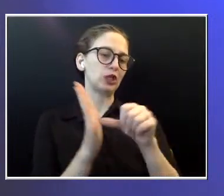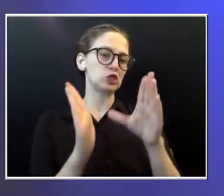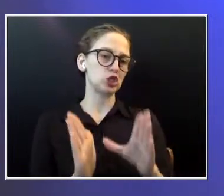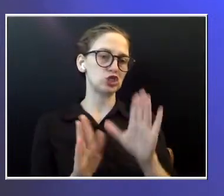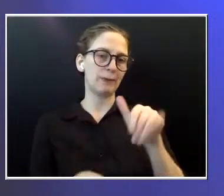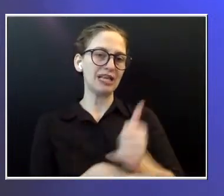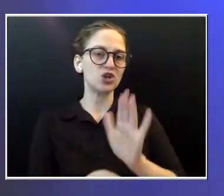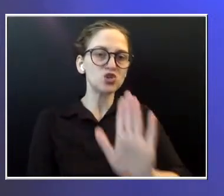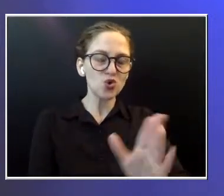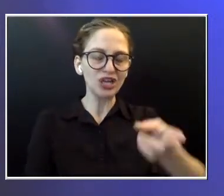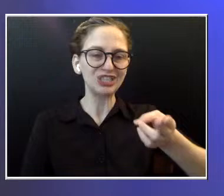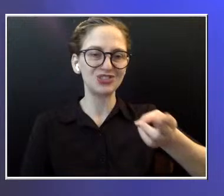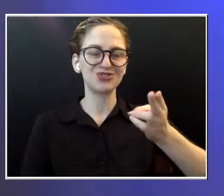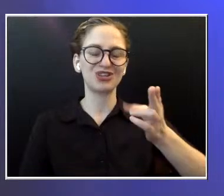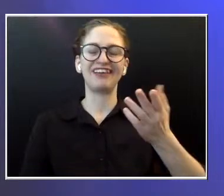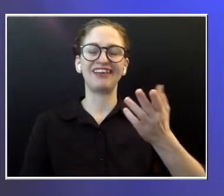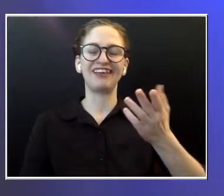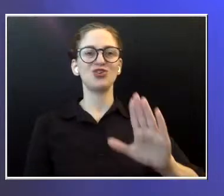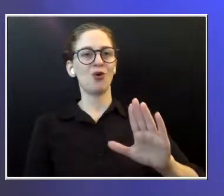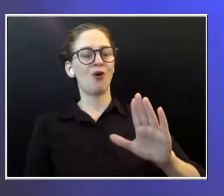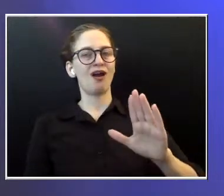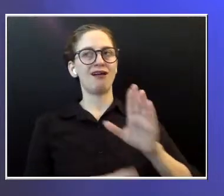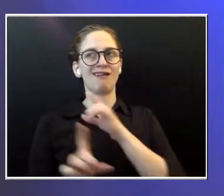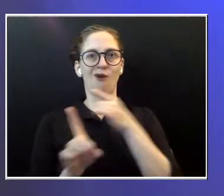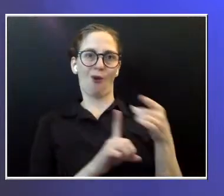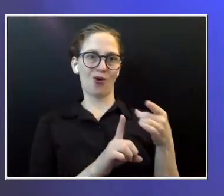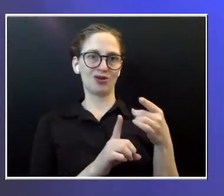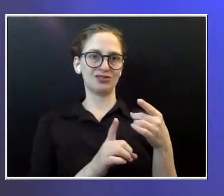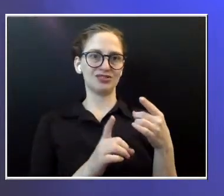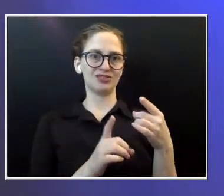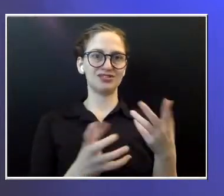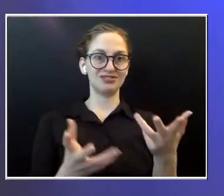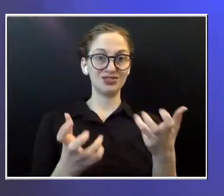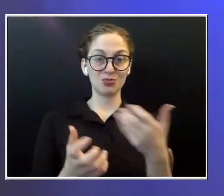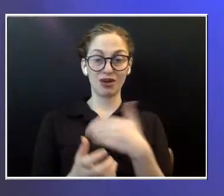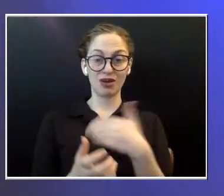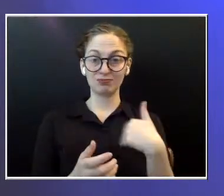cosmetic goals. Are you wanting to be the same size, smaller, or even bigger?